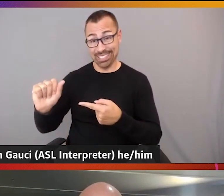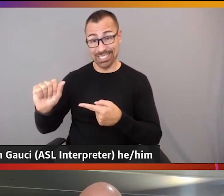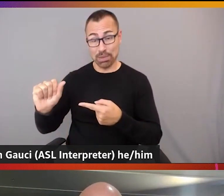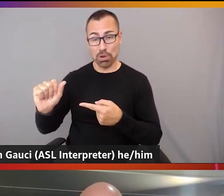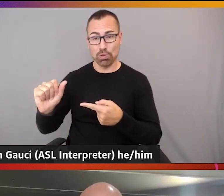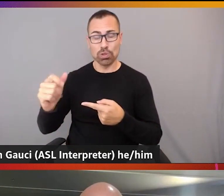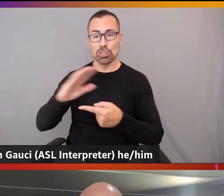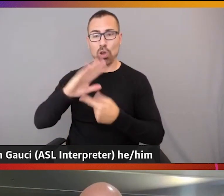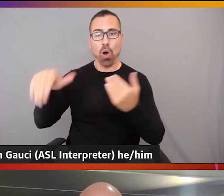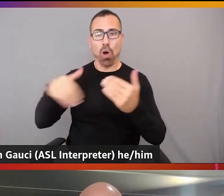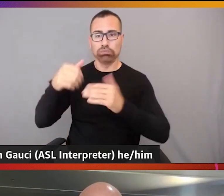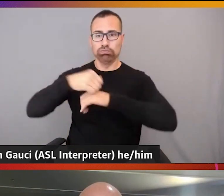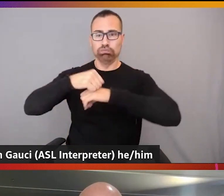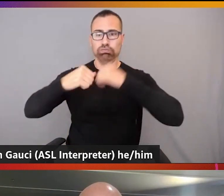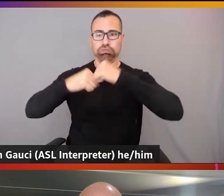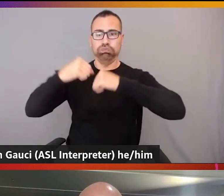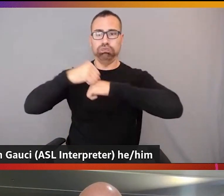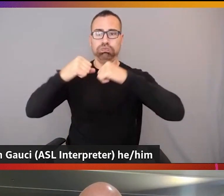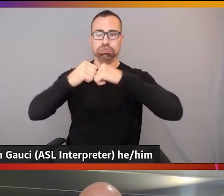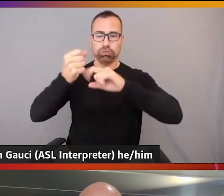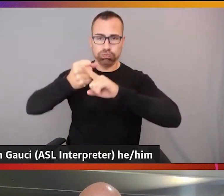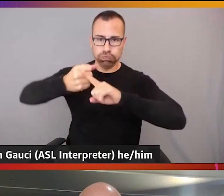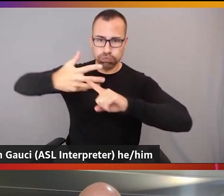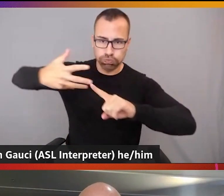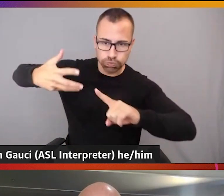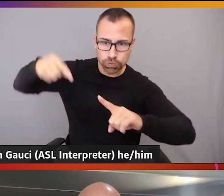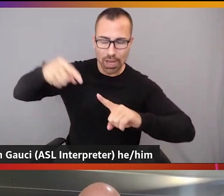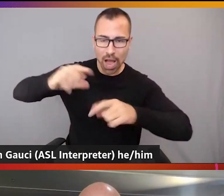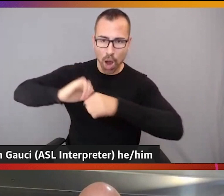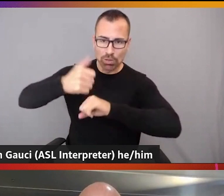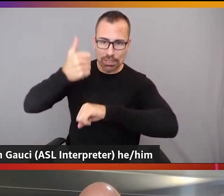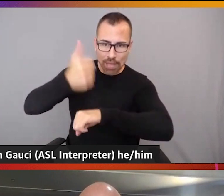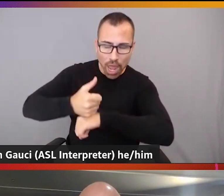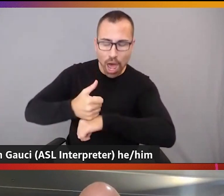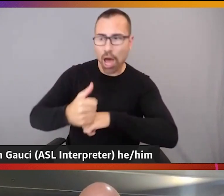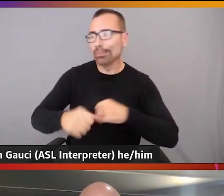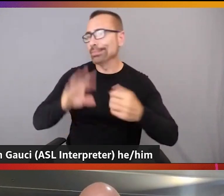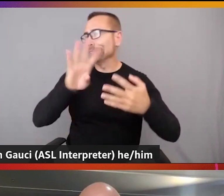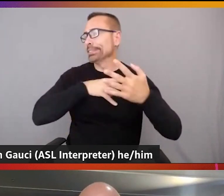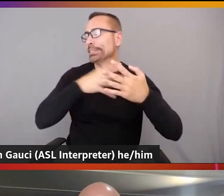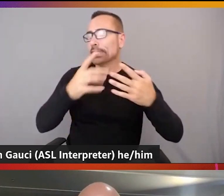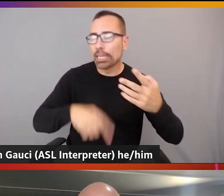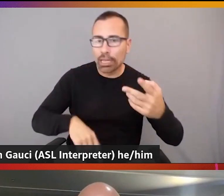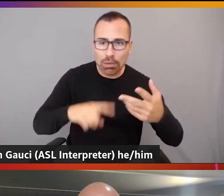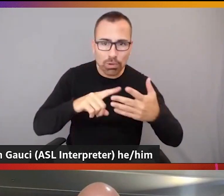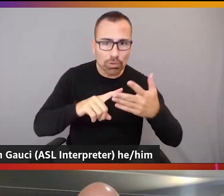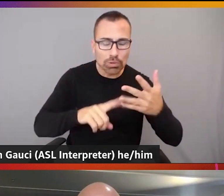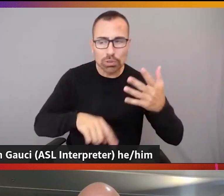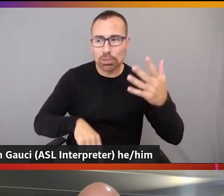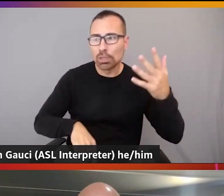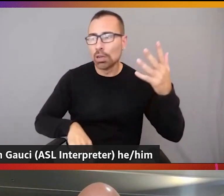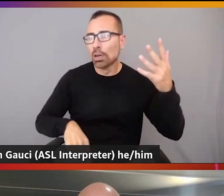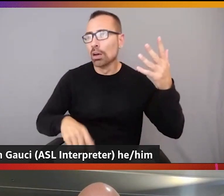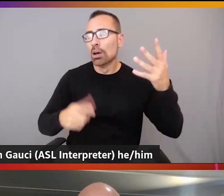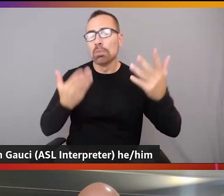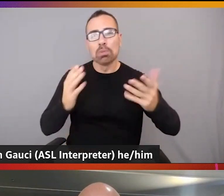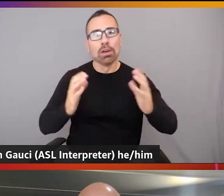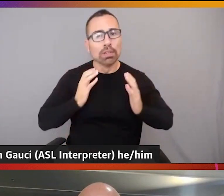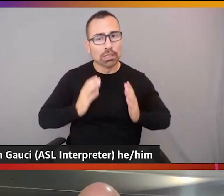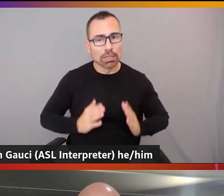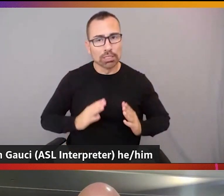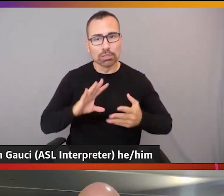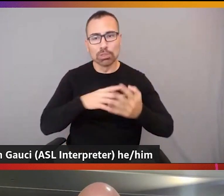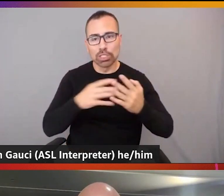structure and the setup of the database. So, the tables that are in there that maybe you've got a customer table and